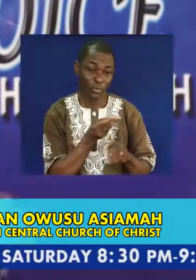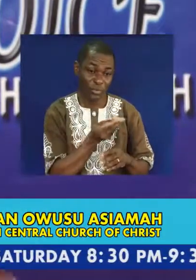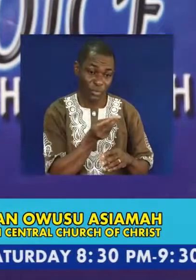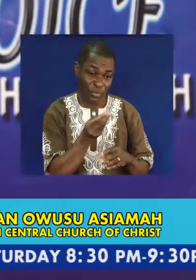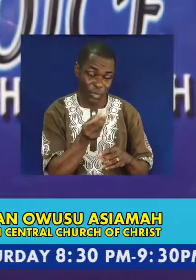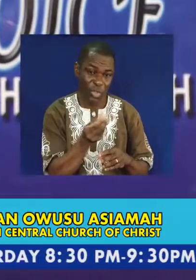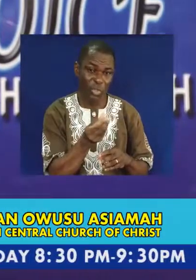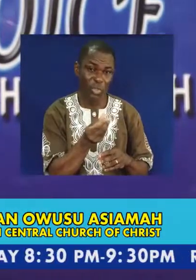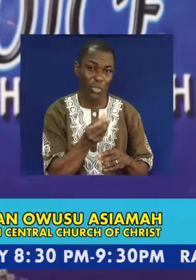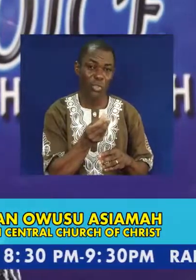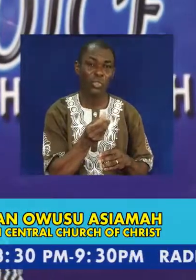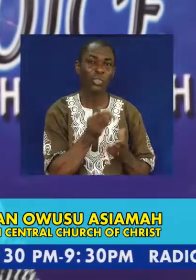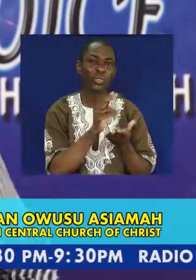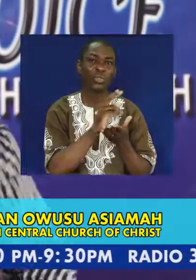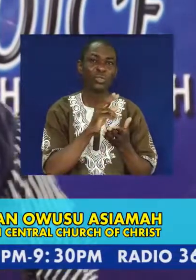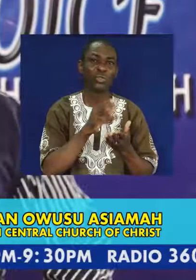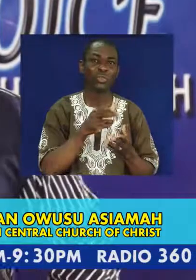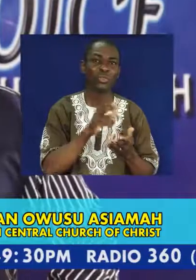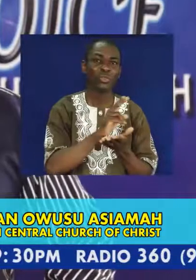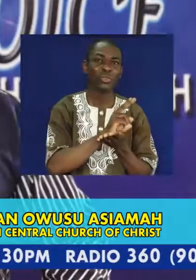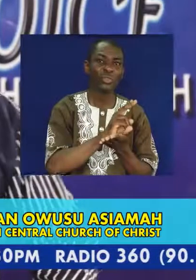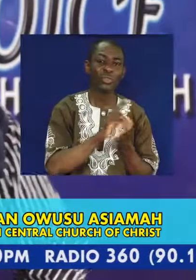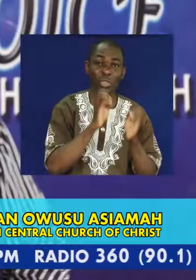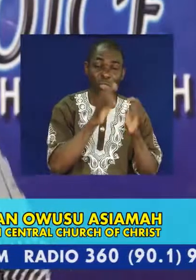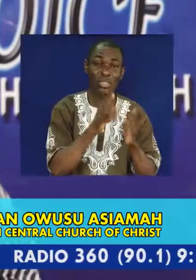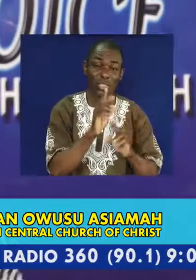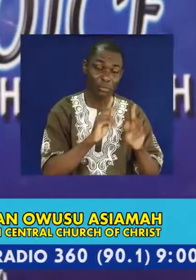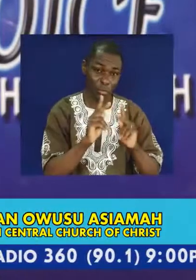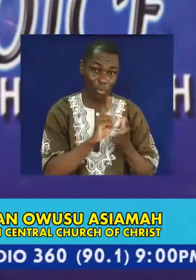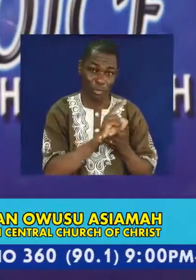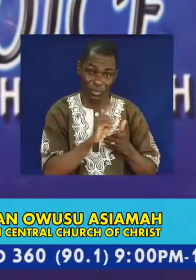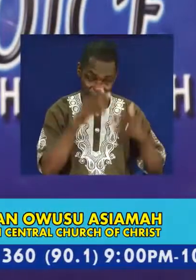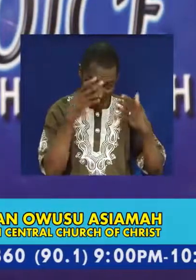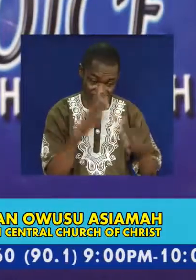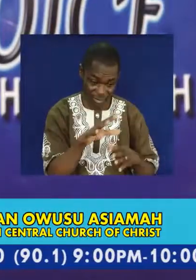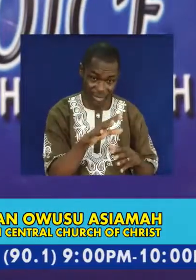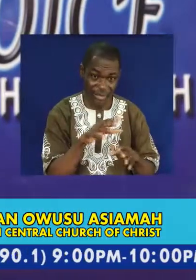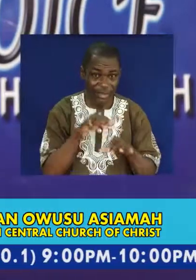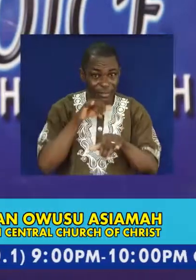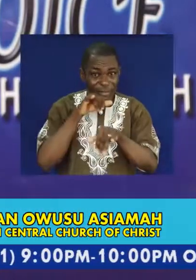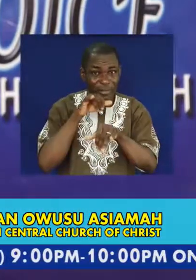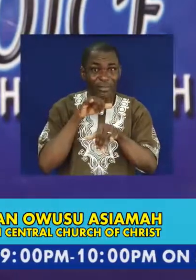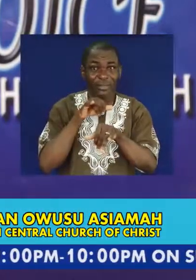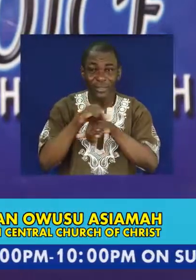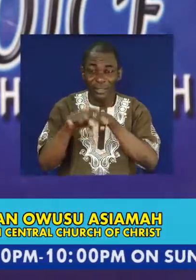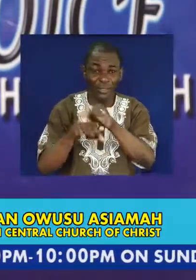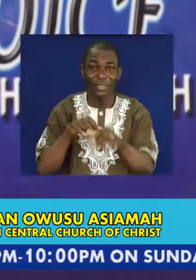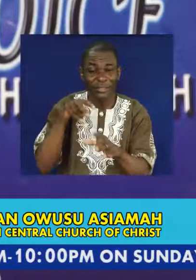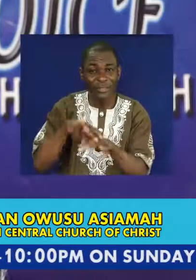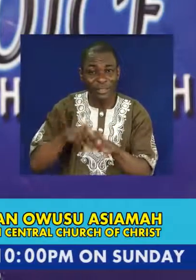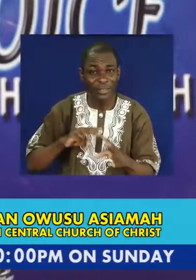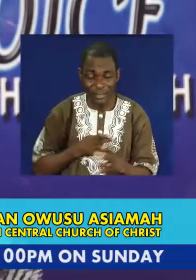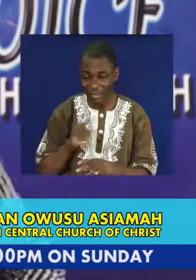awifusam na o man keto at say Ghana less than 30 million people so how